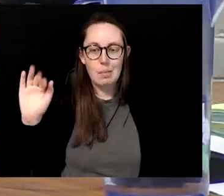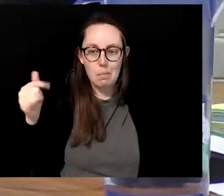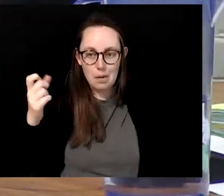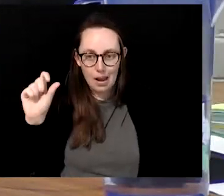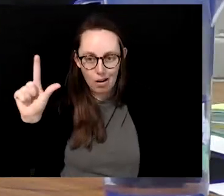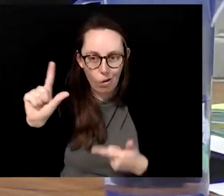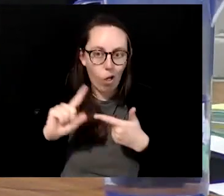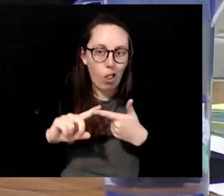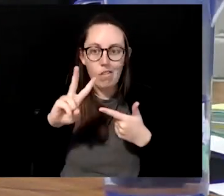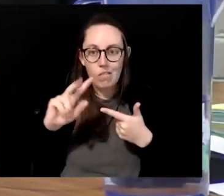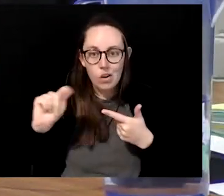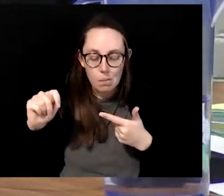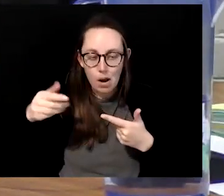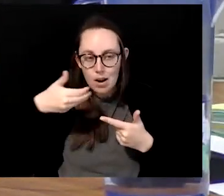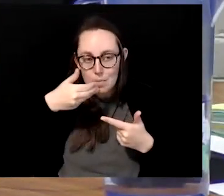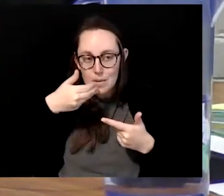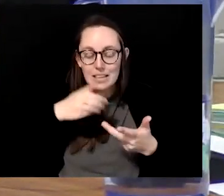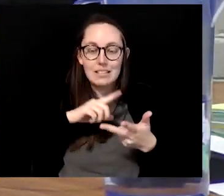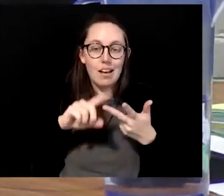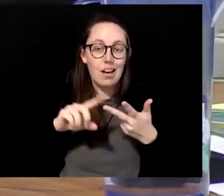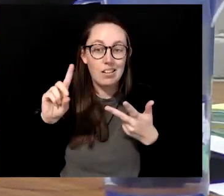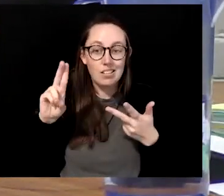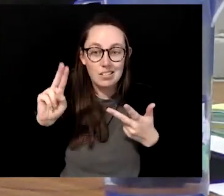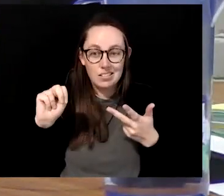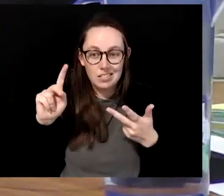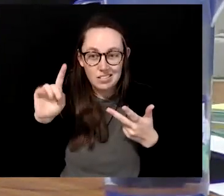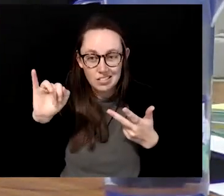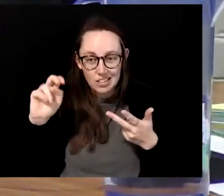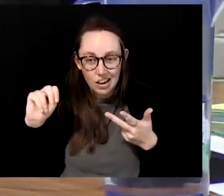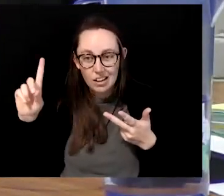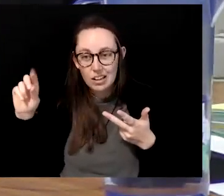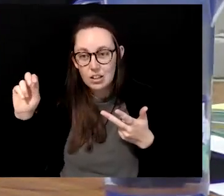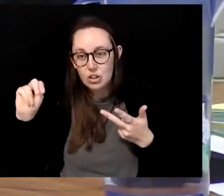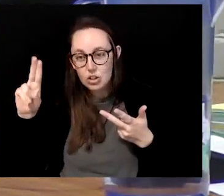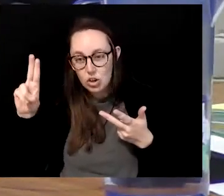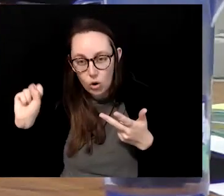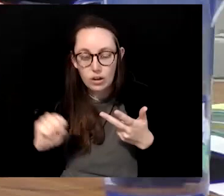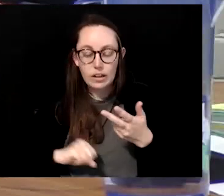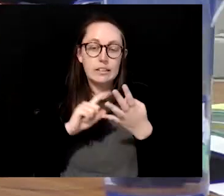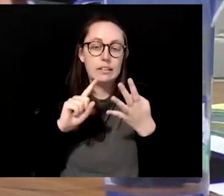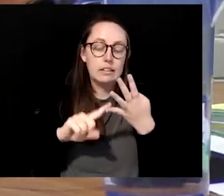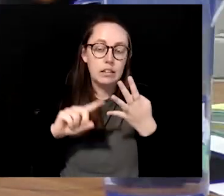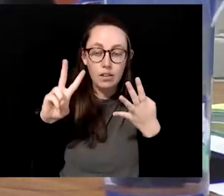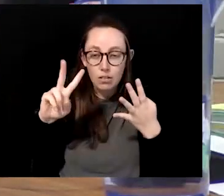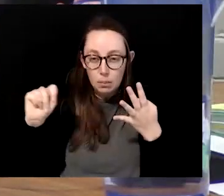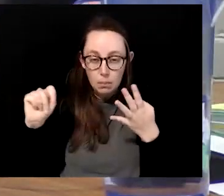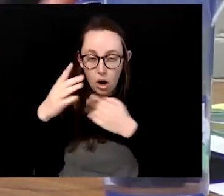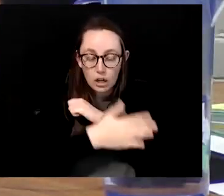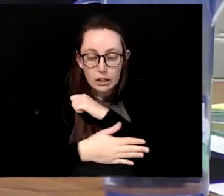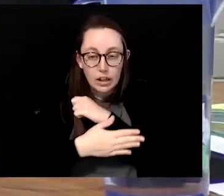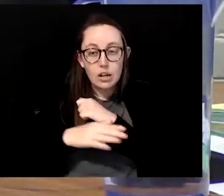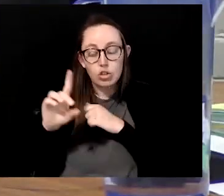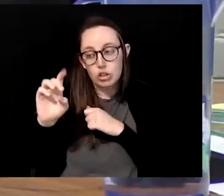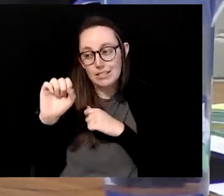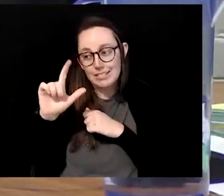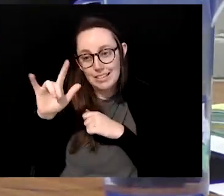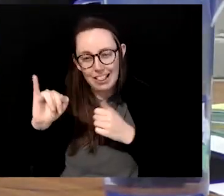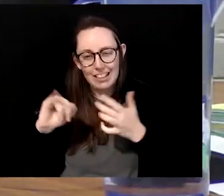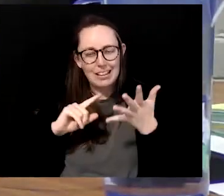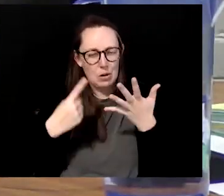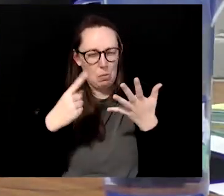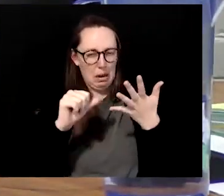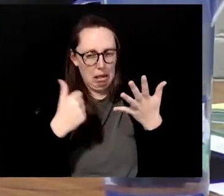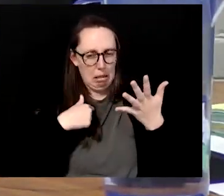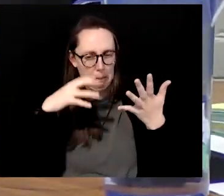Dunkin Donuts on Canal Street and the Vermont Country deli all chipped in and helped out with the people that came to the shelter